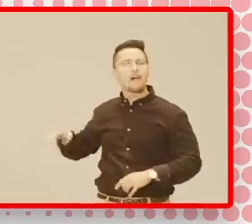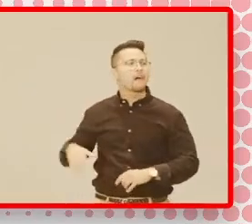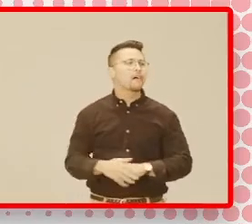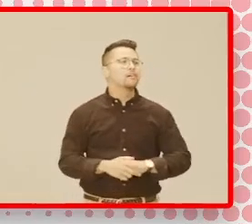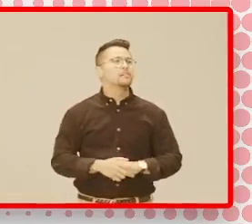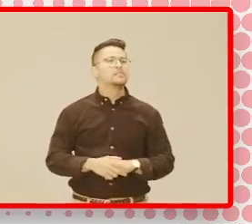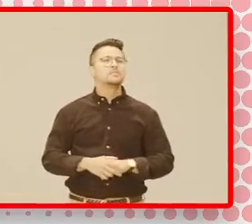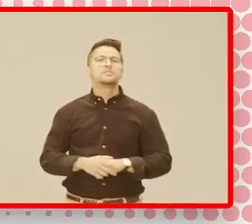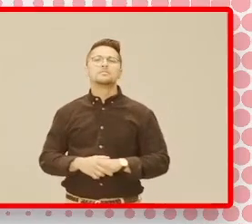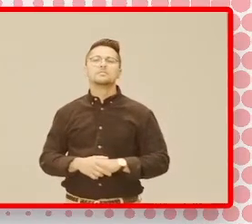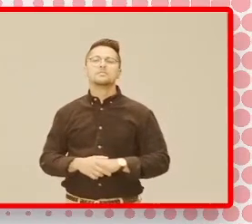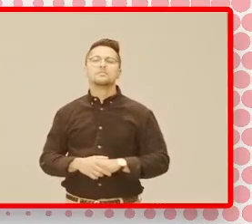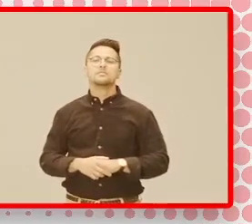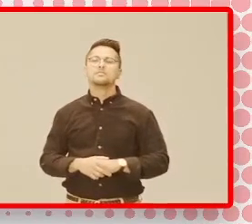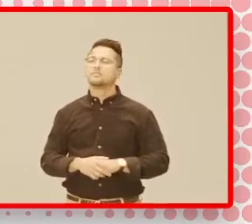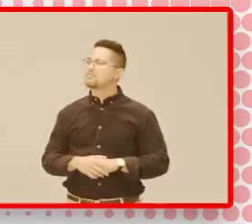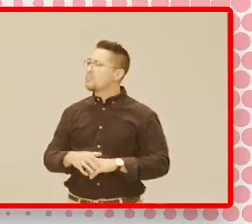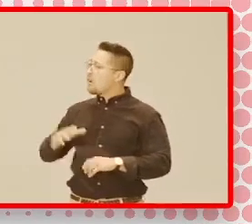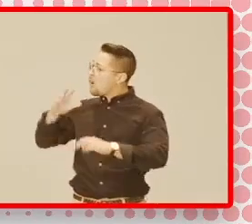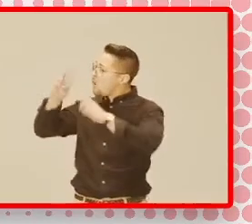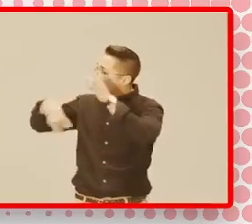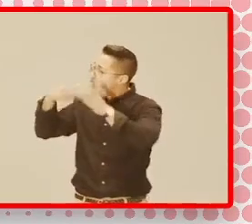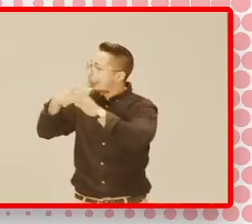I want to be a world champ.